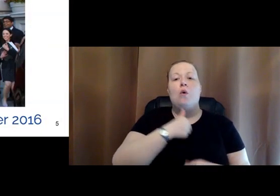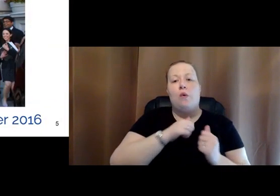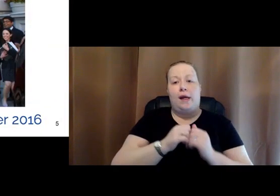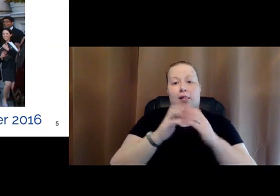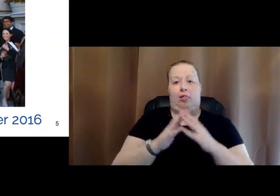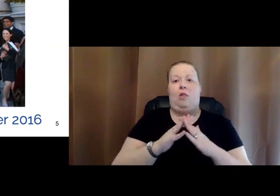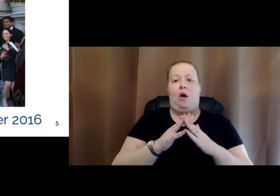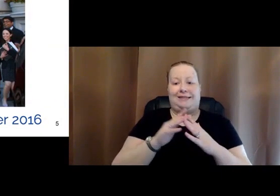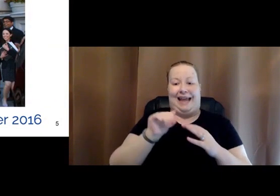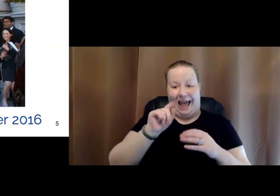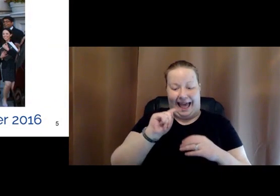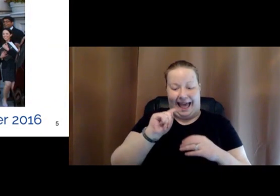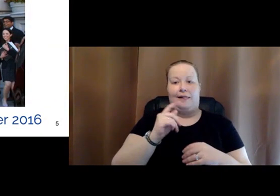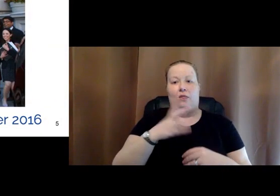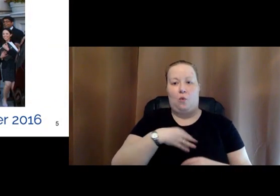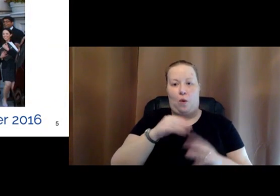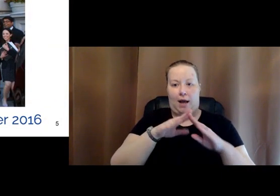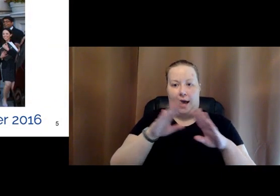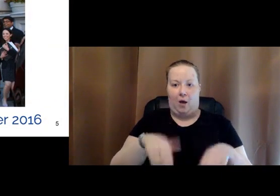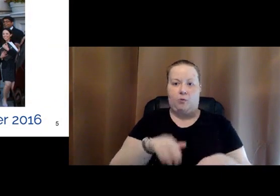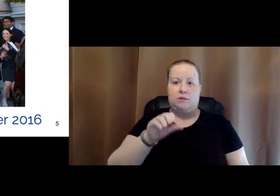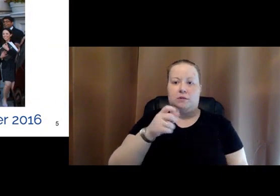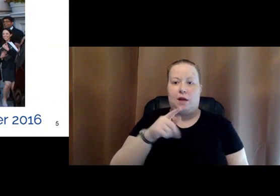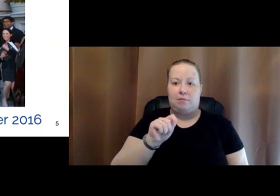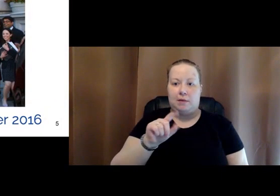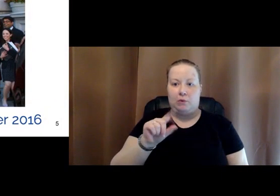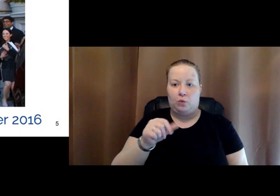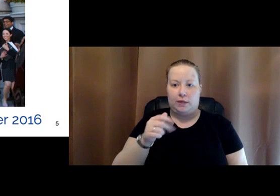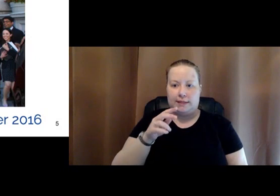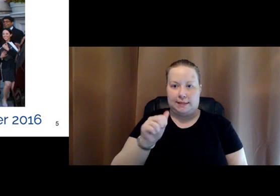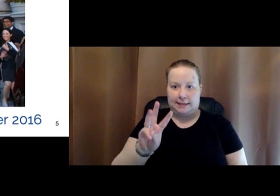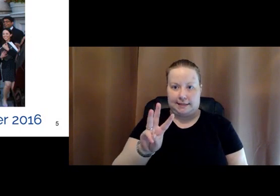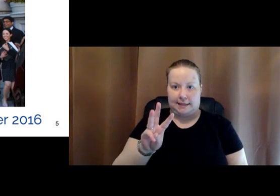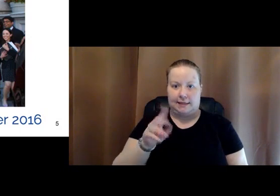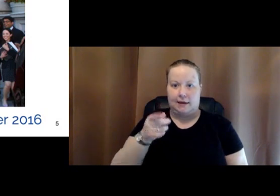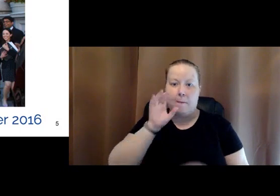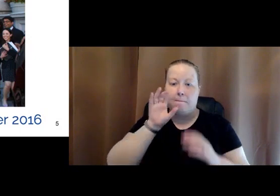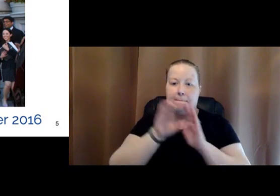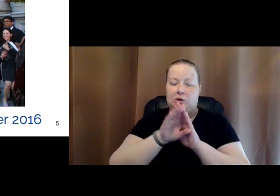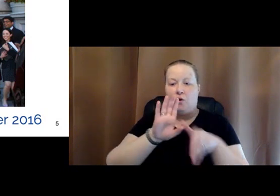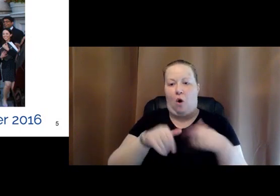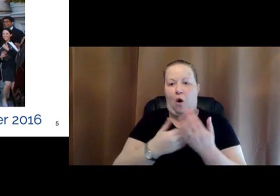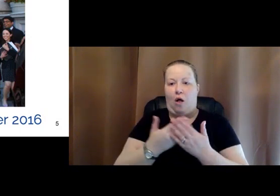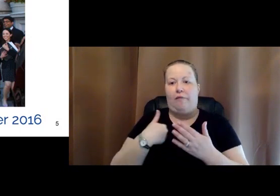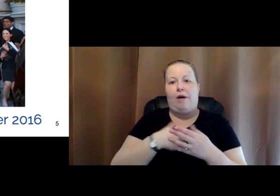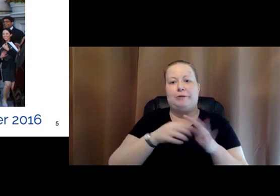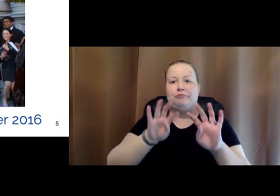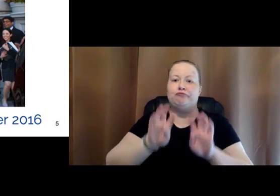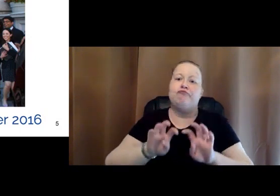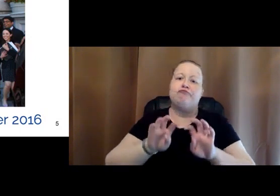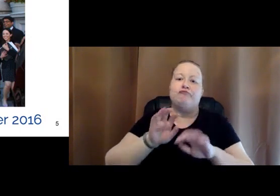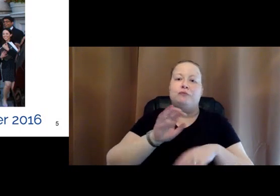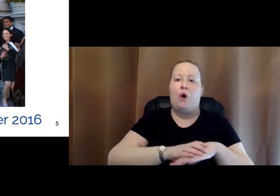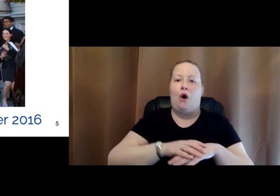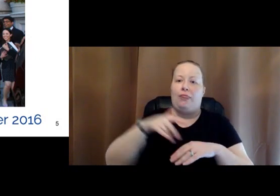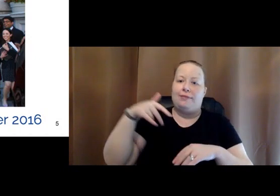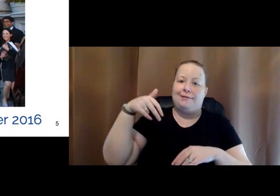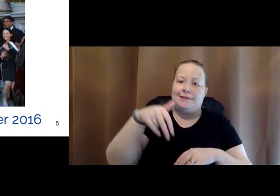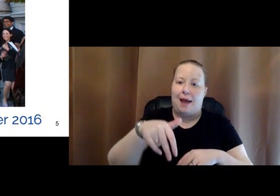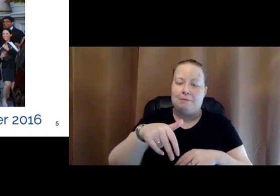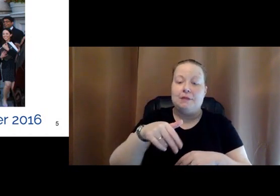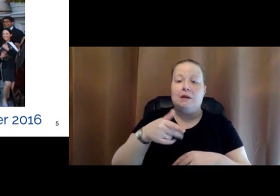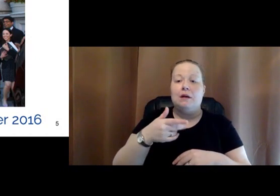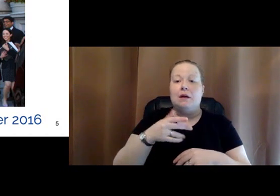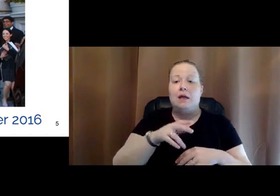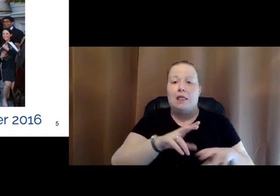the White House in September of 2016. And this is a picture of all of us standing on the steps. These are the Navy